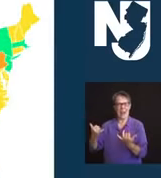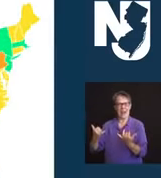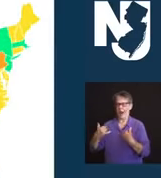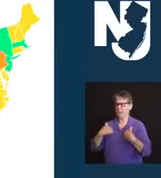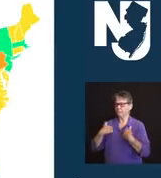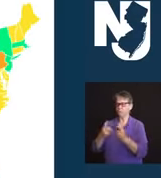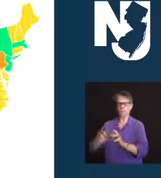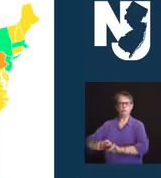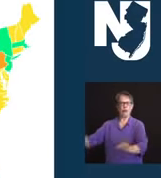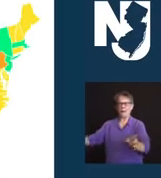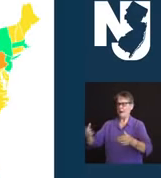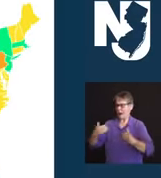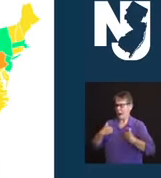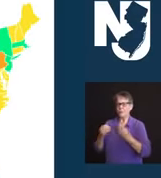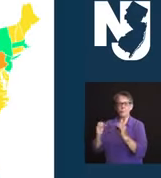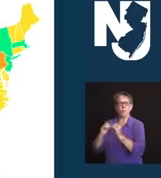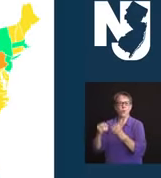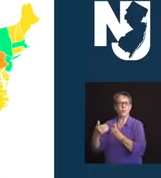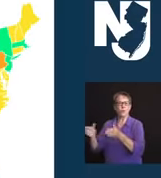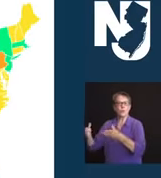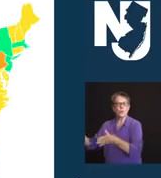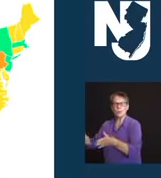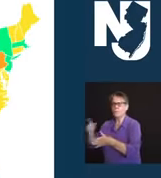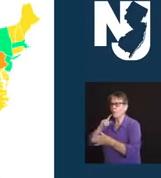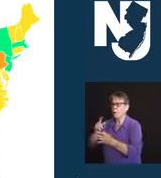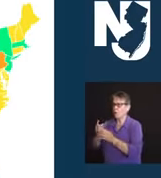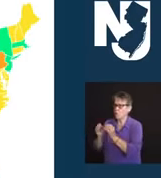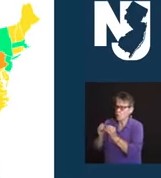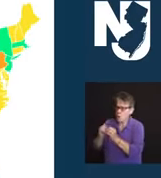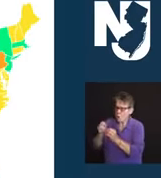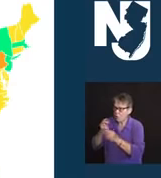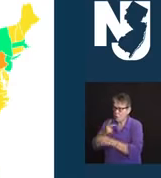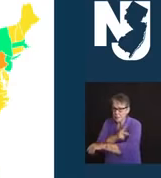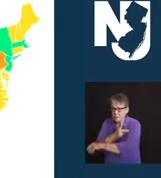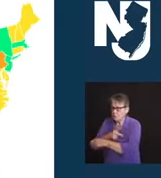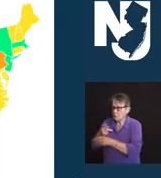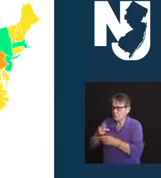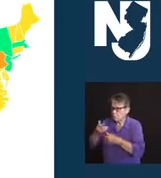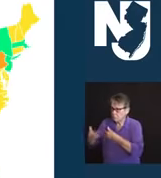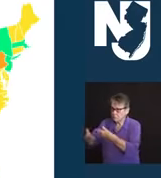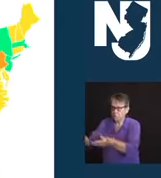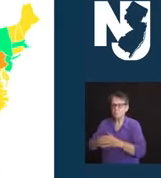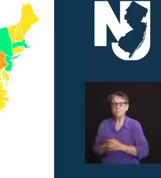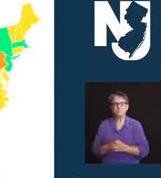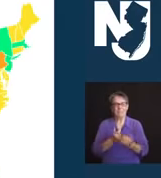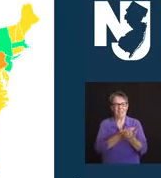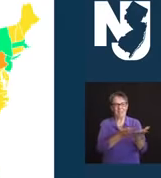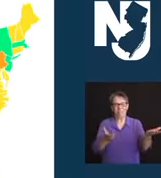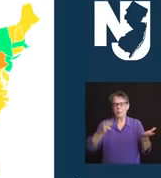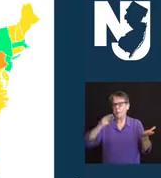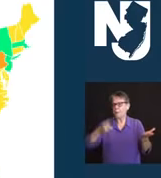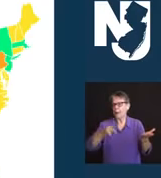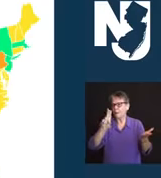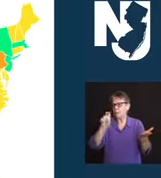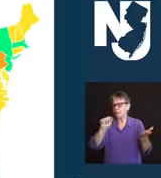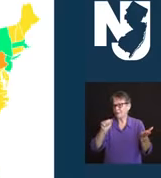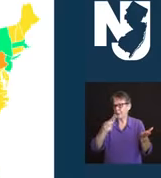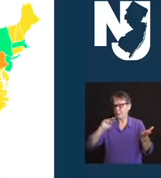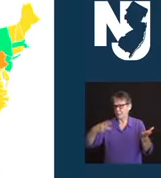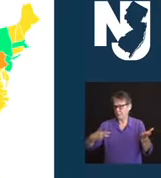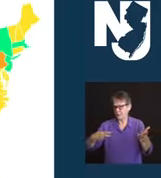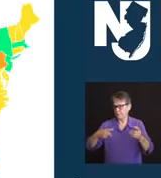folks, together. Look at this map from the nonprofit COVID Act Now, a consortium of healthcare and public policy